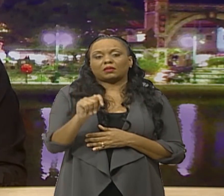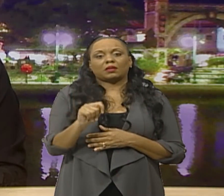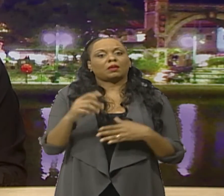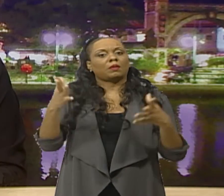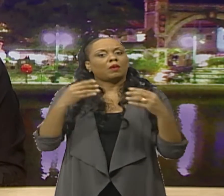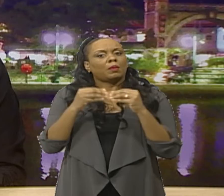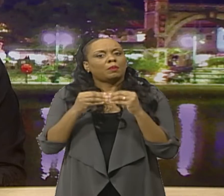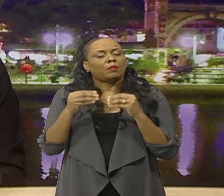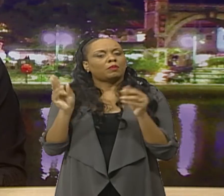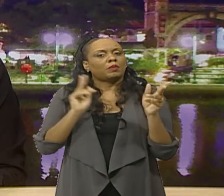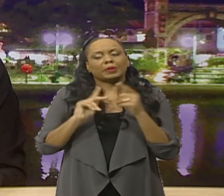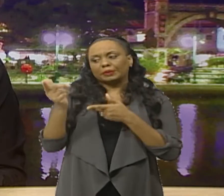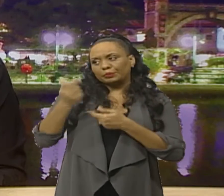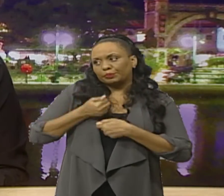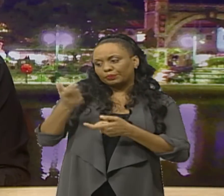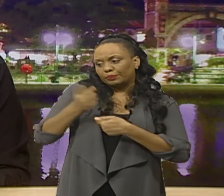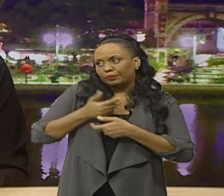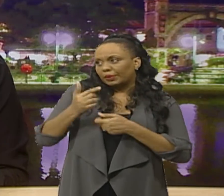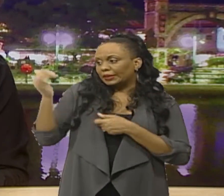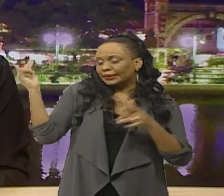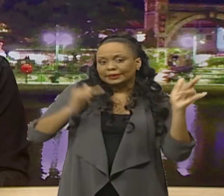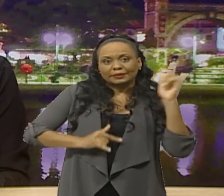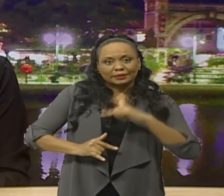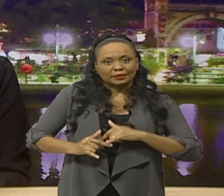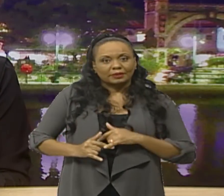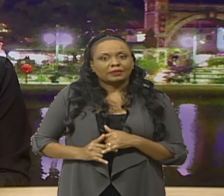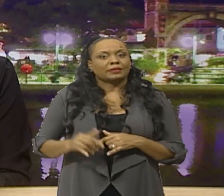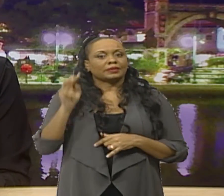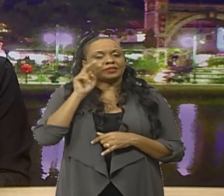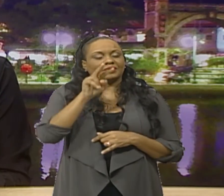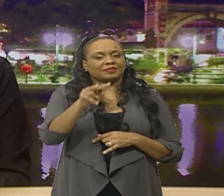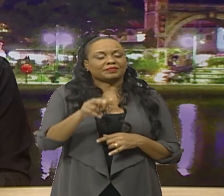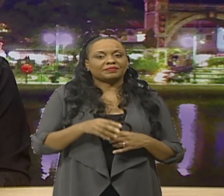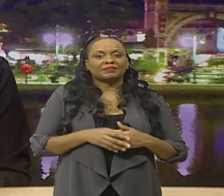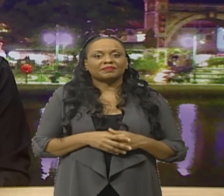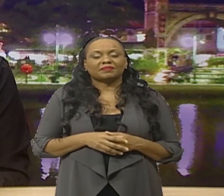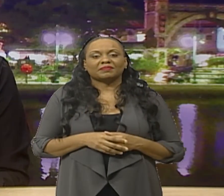more people to the annual festival. Sharika Griffith tells us more.